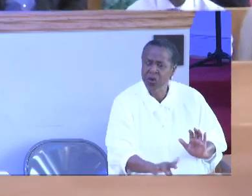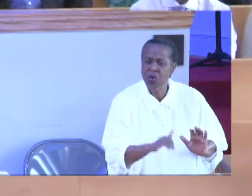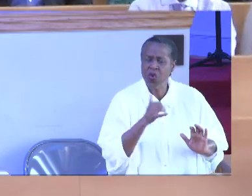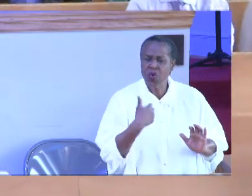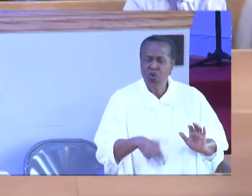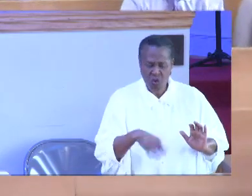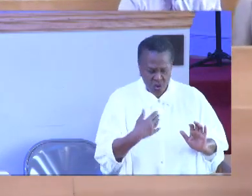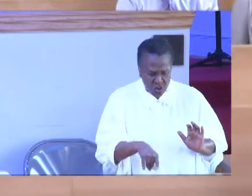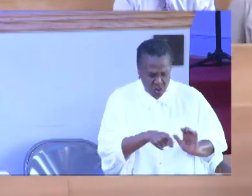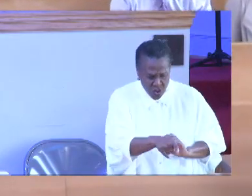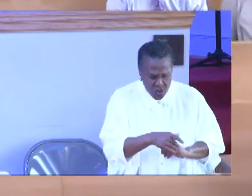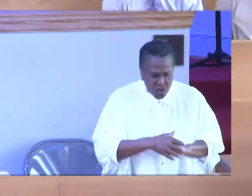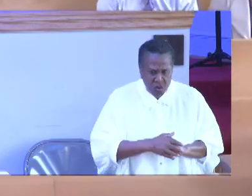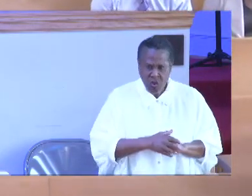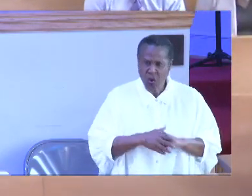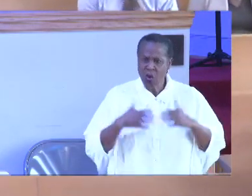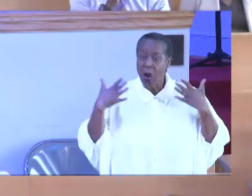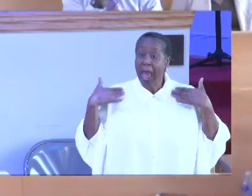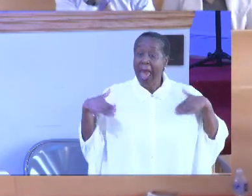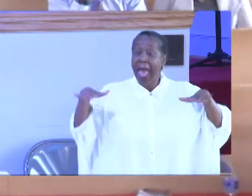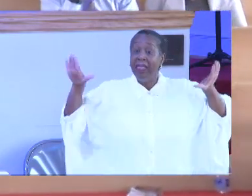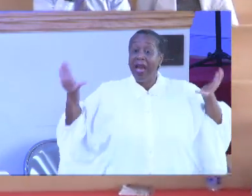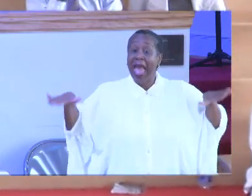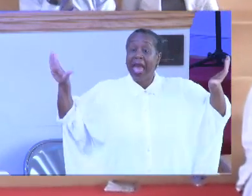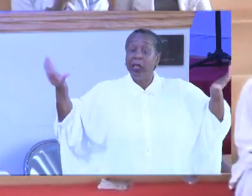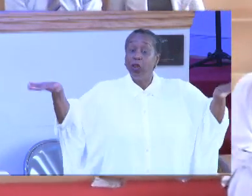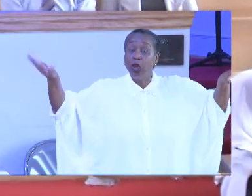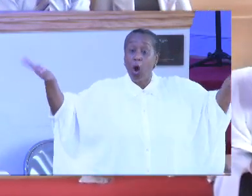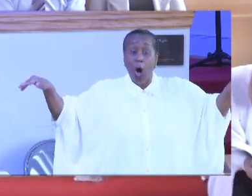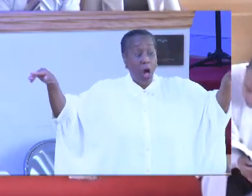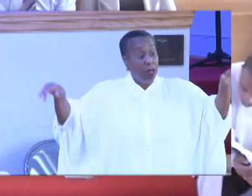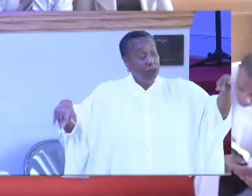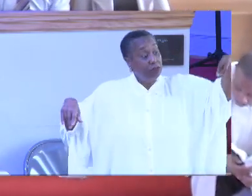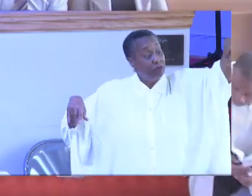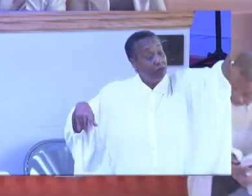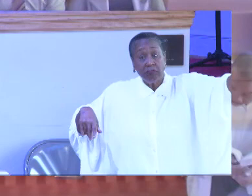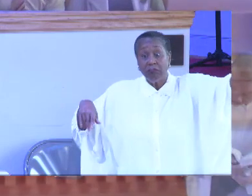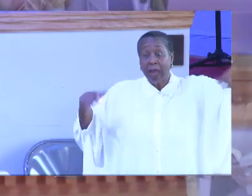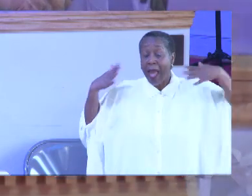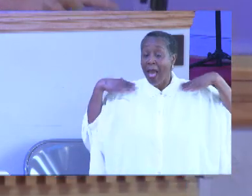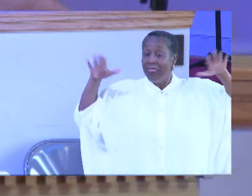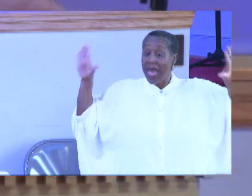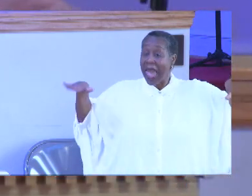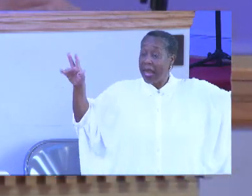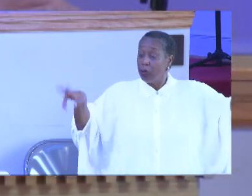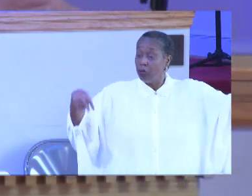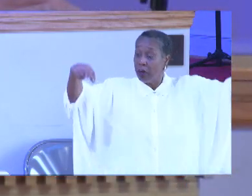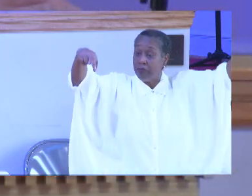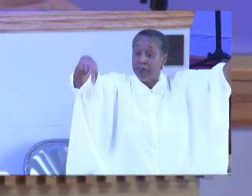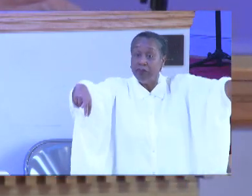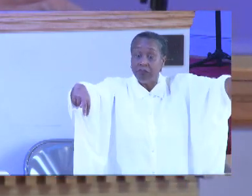of the world, and an angel at the head and an angel at the foot.